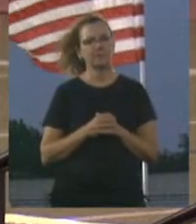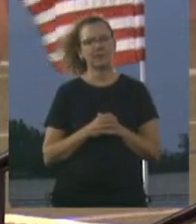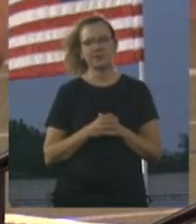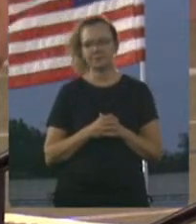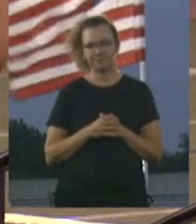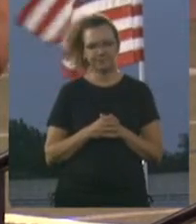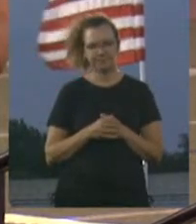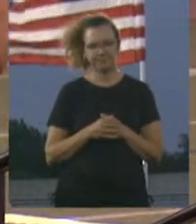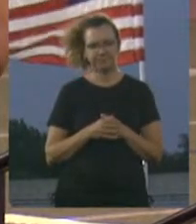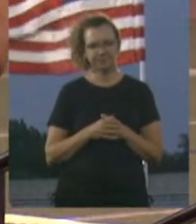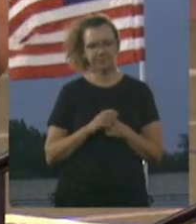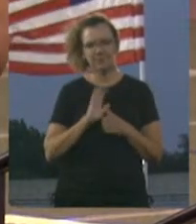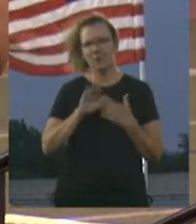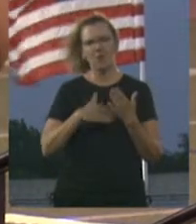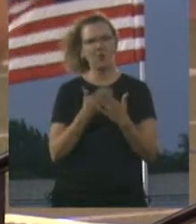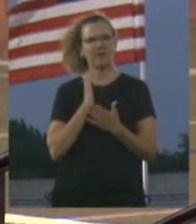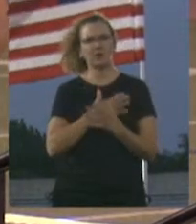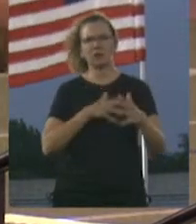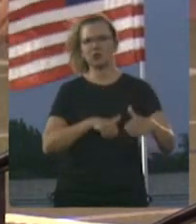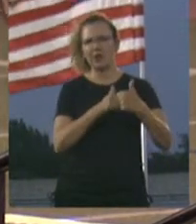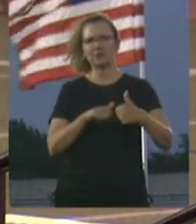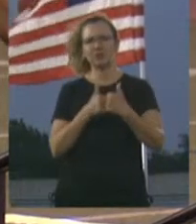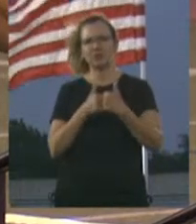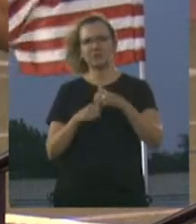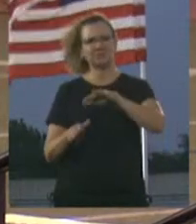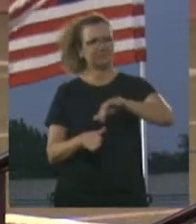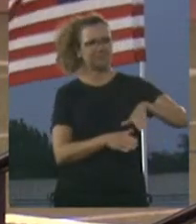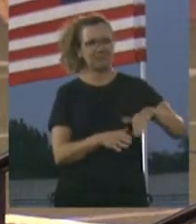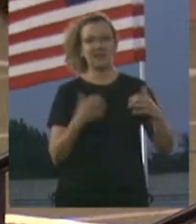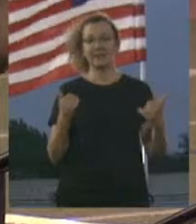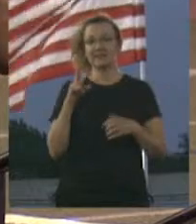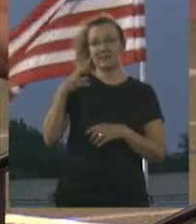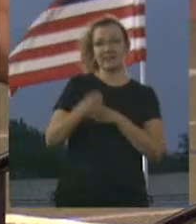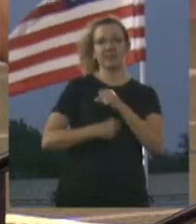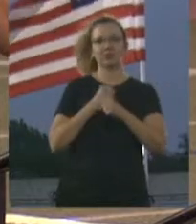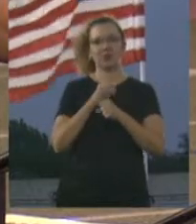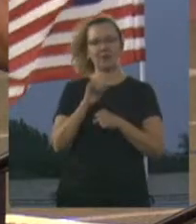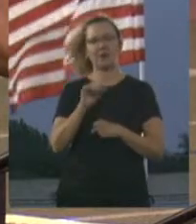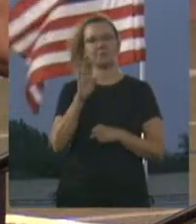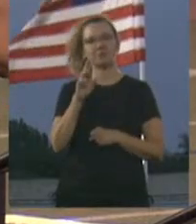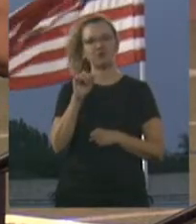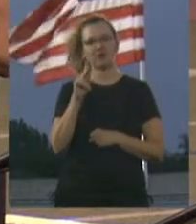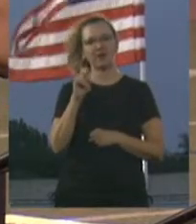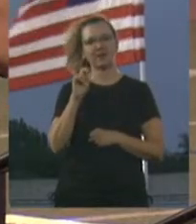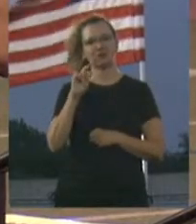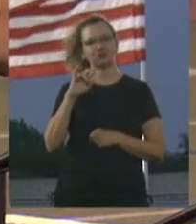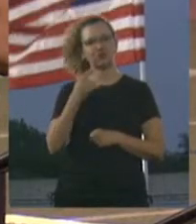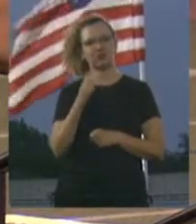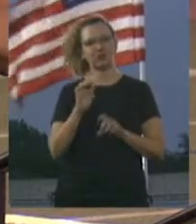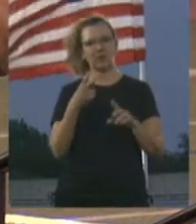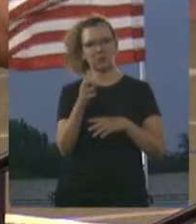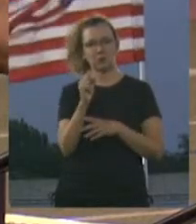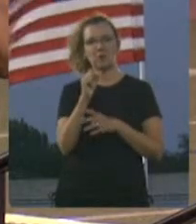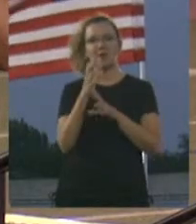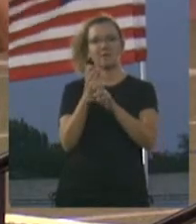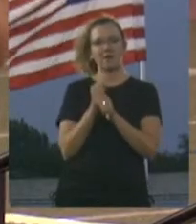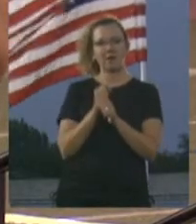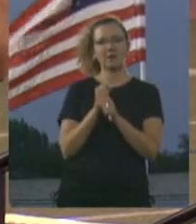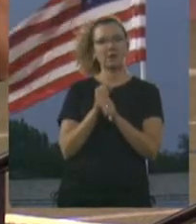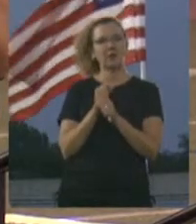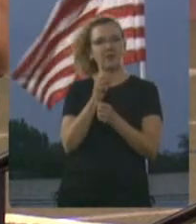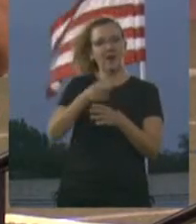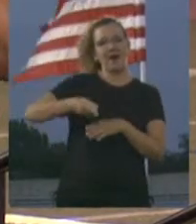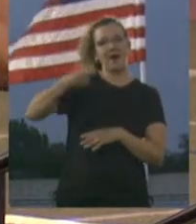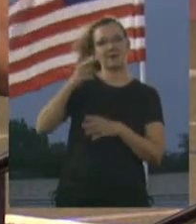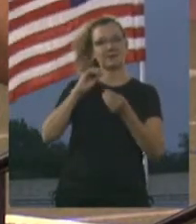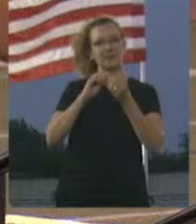the challenges, this is the second year in a row that Brackenridge High School has earned the prestigious College Cup for highest